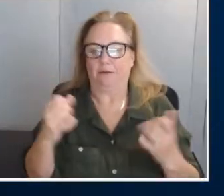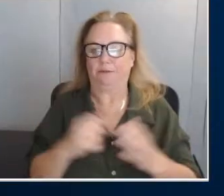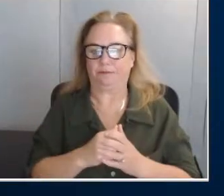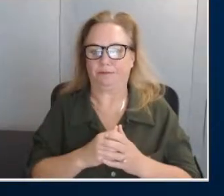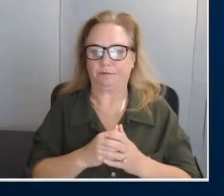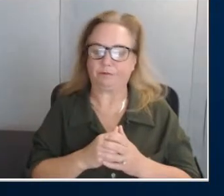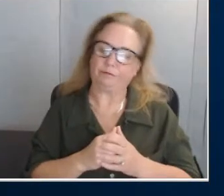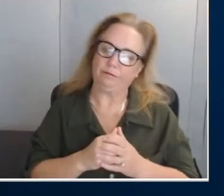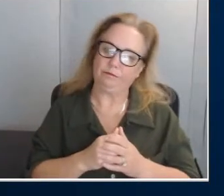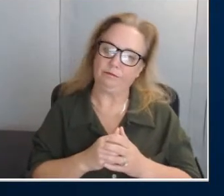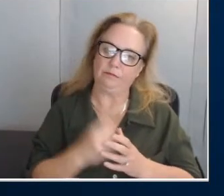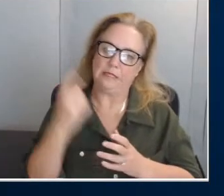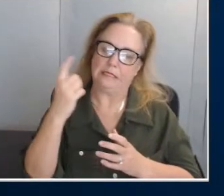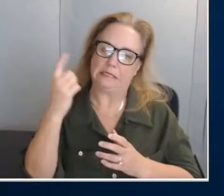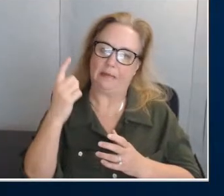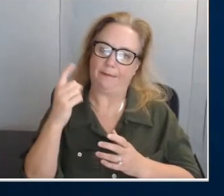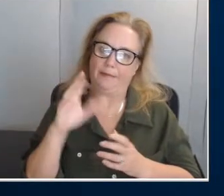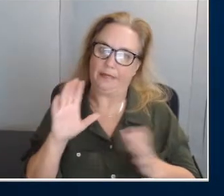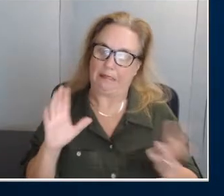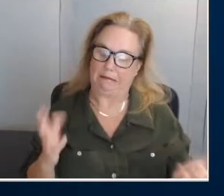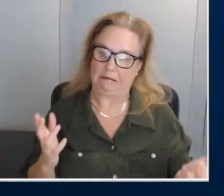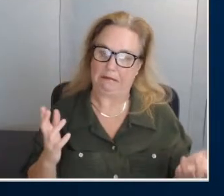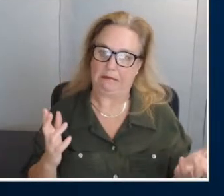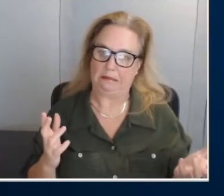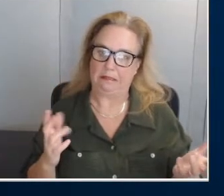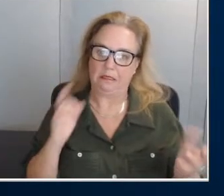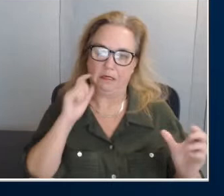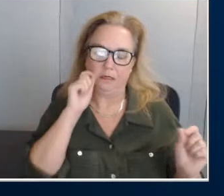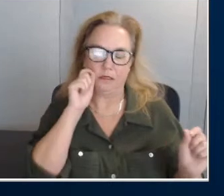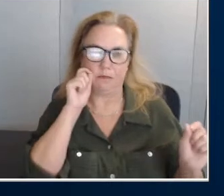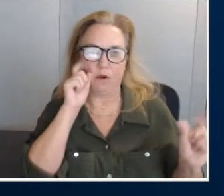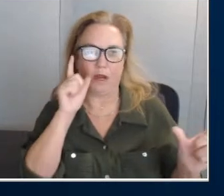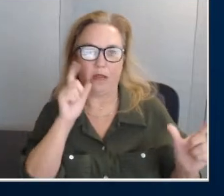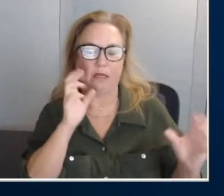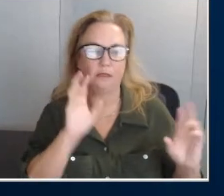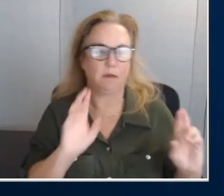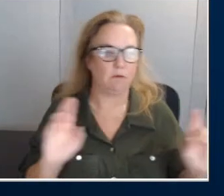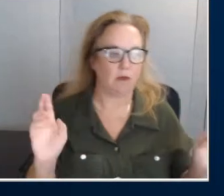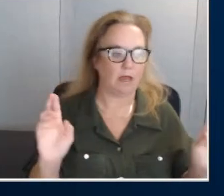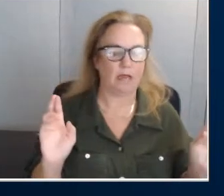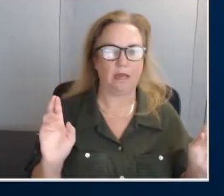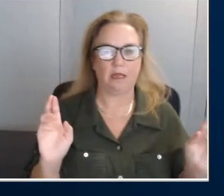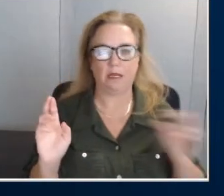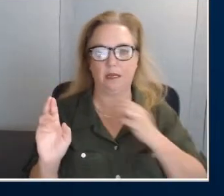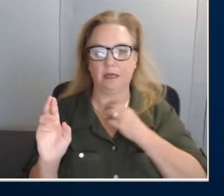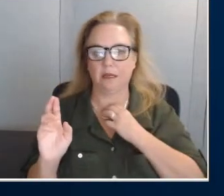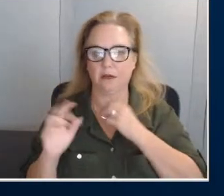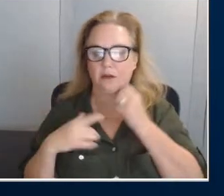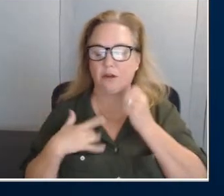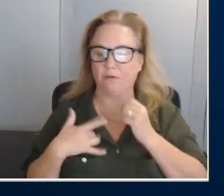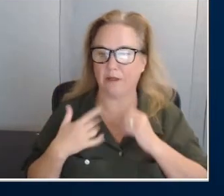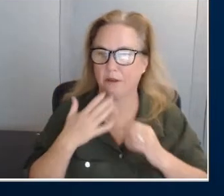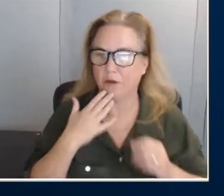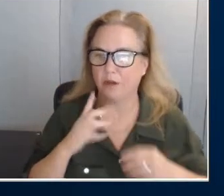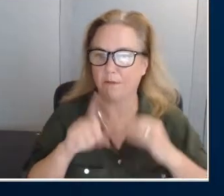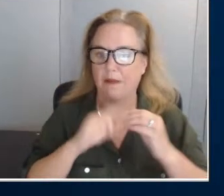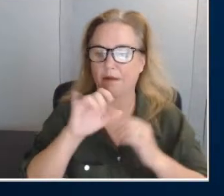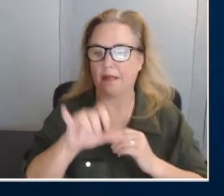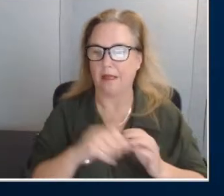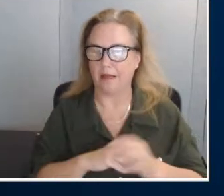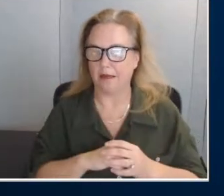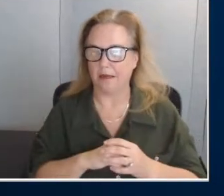that something that you're surprised by, prepared for, you're feeling good about because you know you got it under control? I think